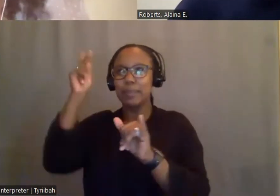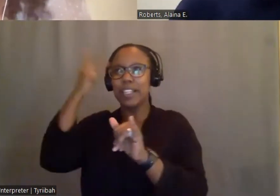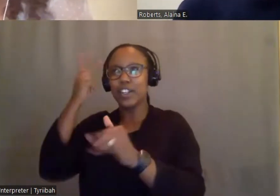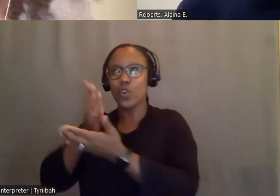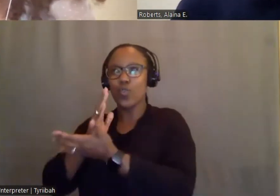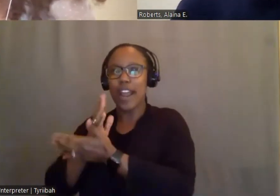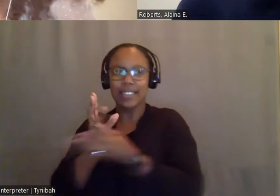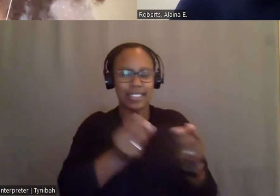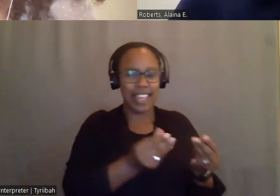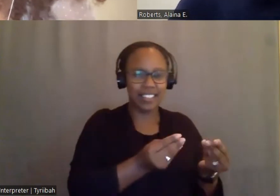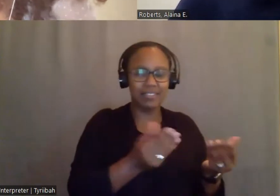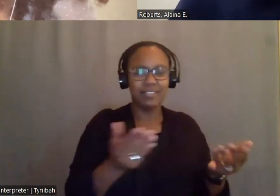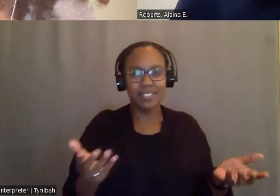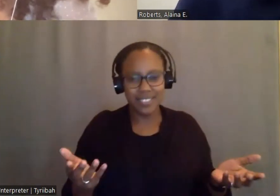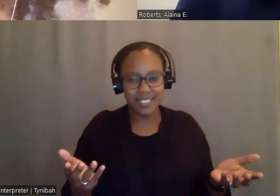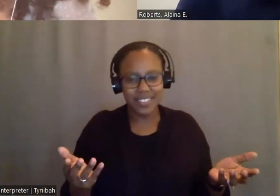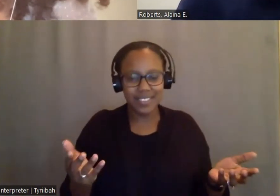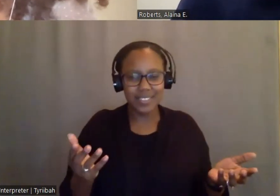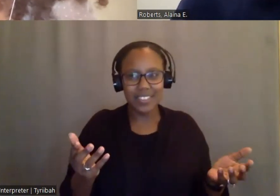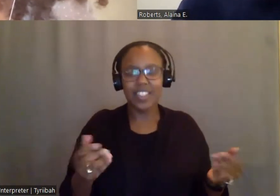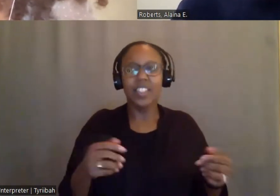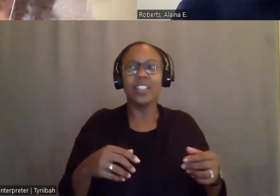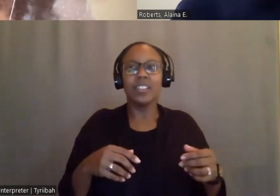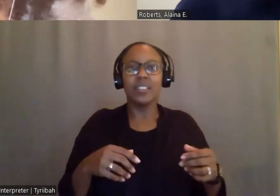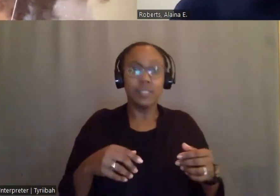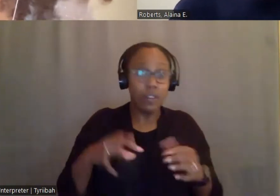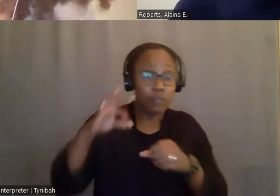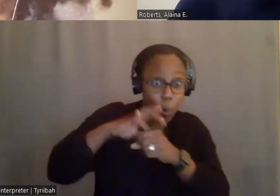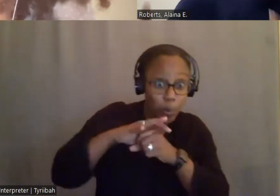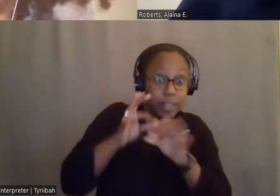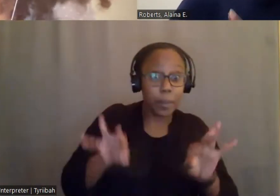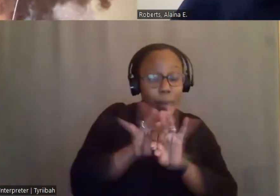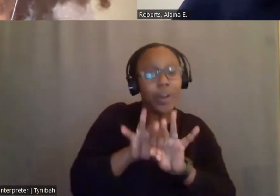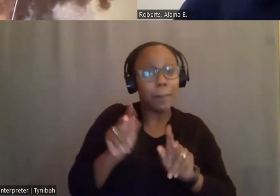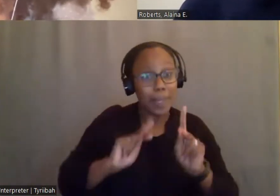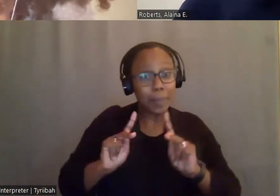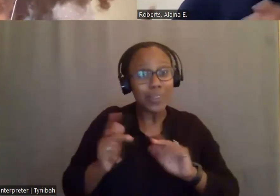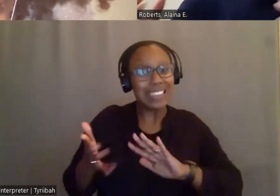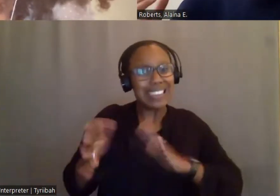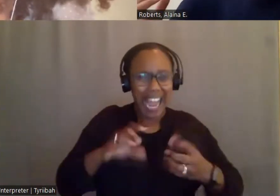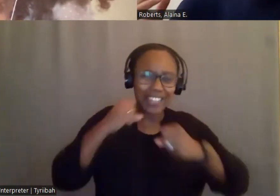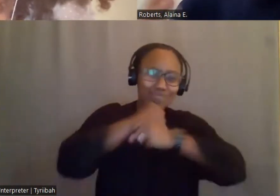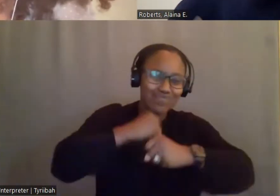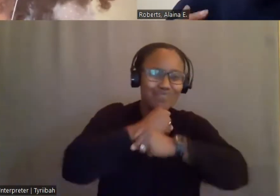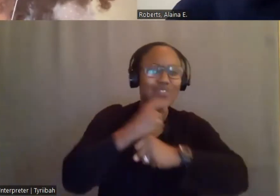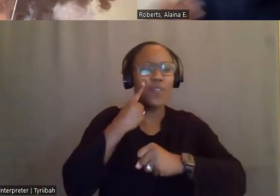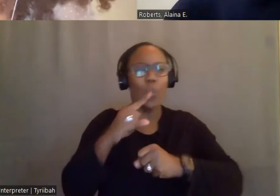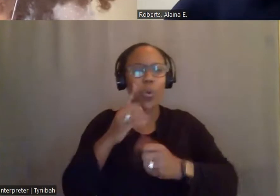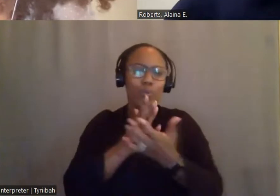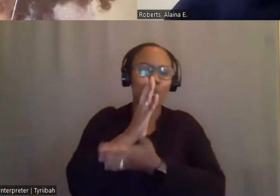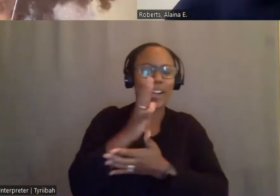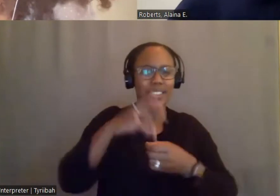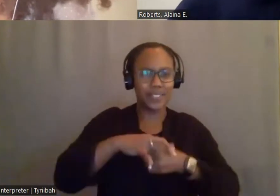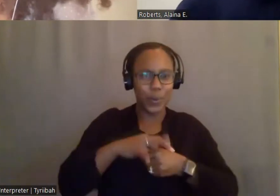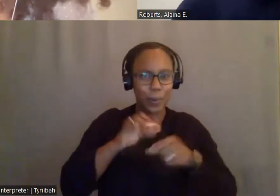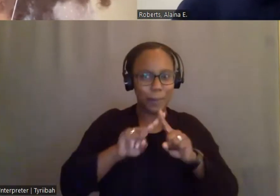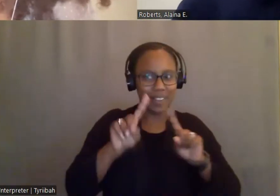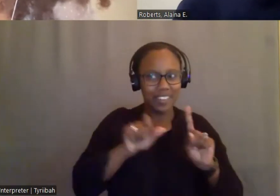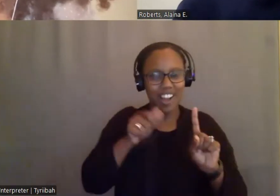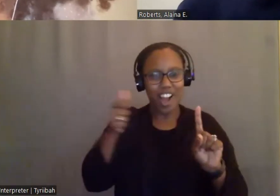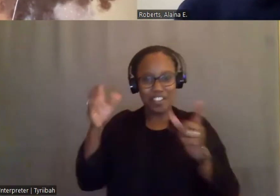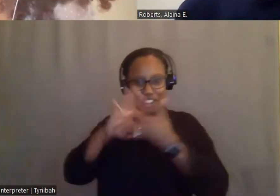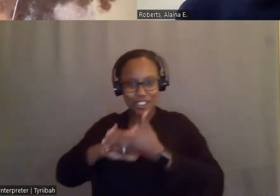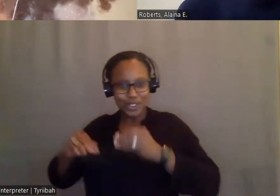course, voting is so important. People died for that, right? But there is this other story, because these people actually